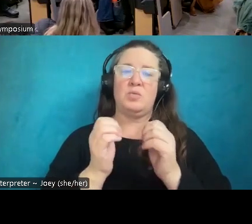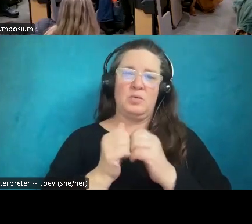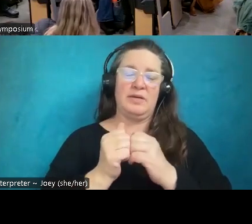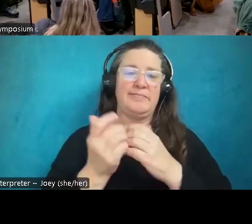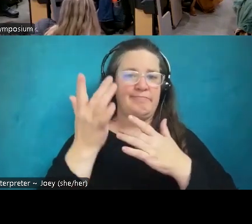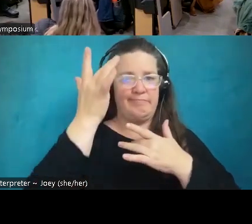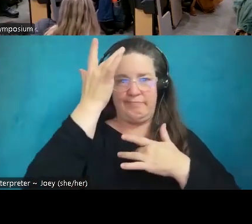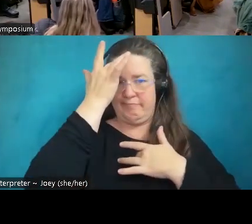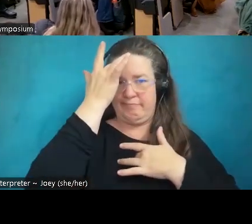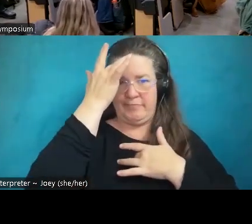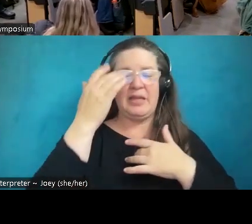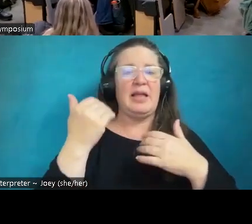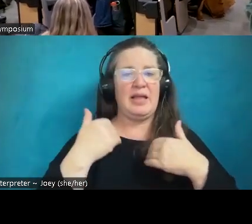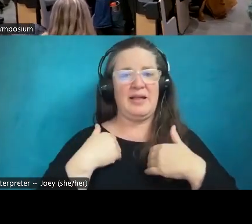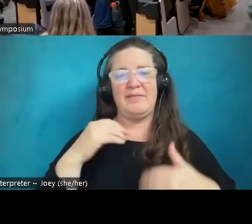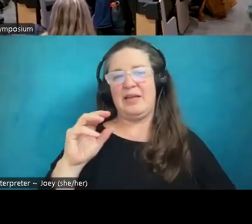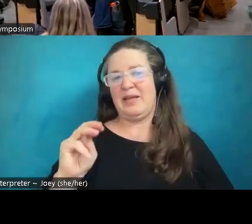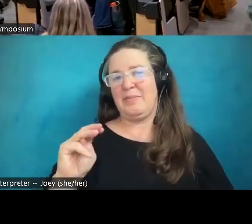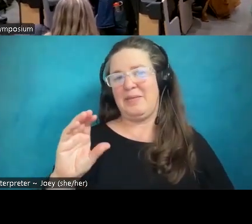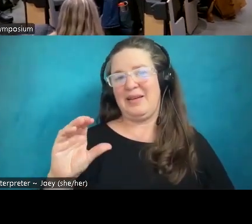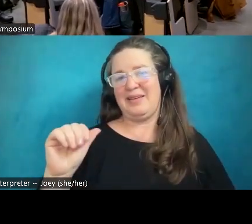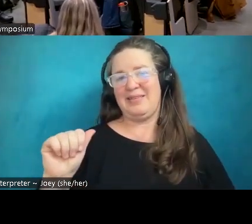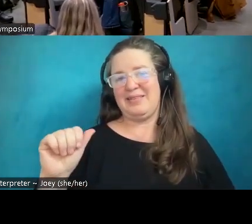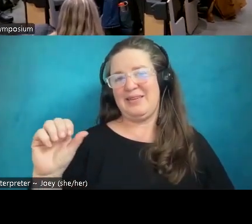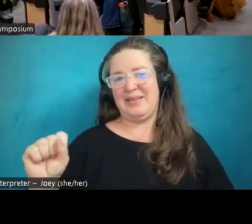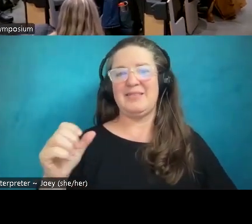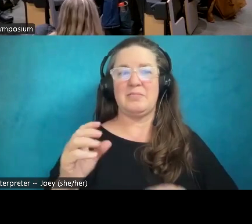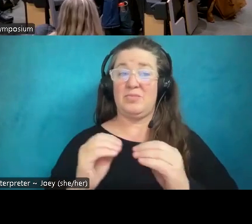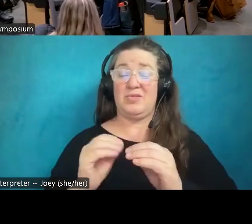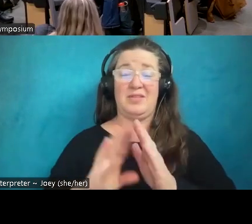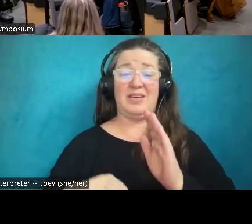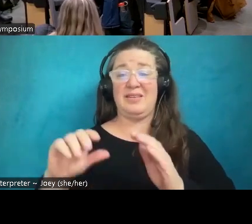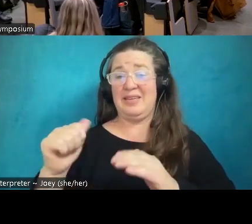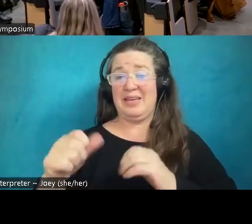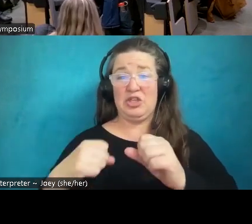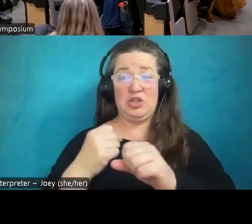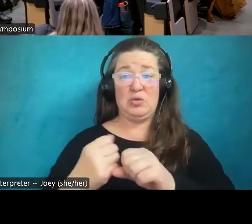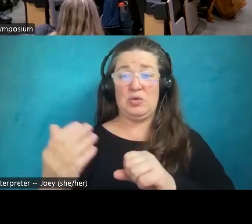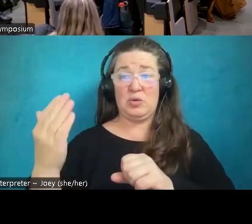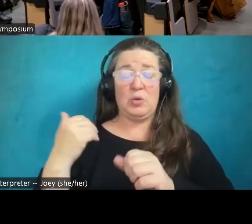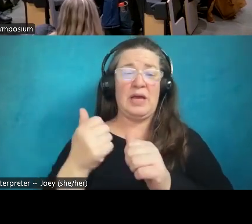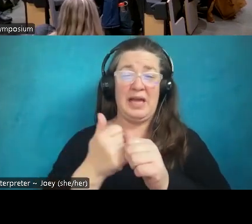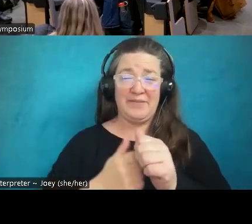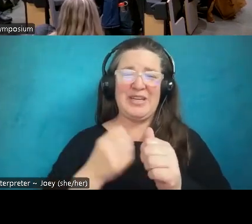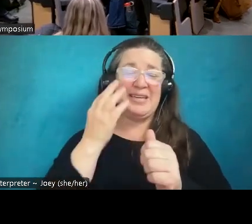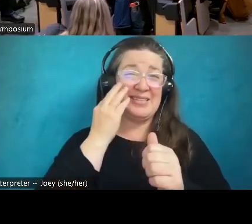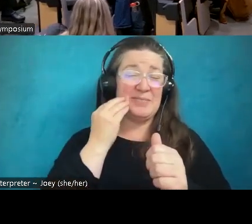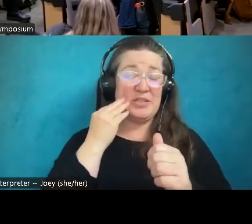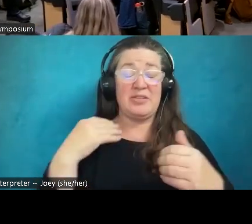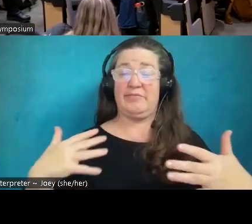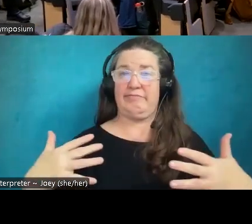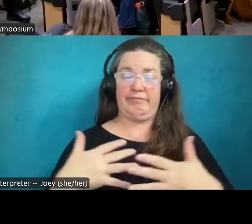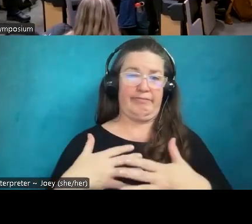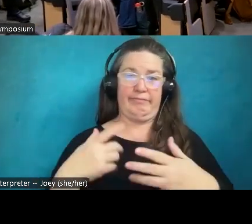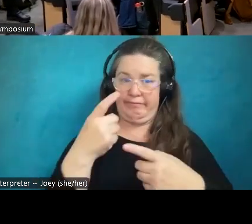and everything experience is terrifying. But does UW Medicine Long COVID